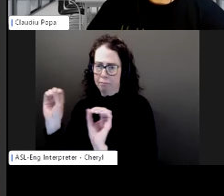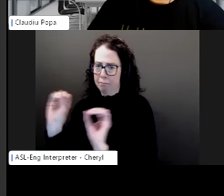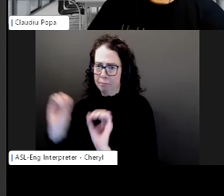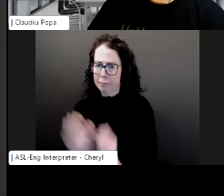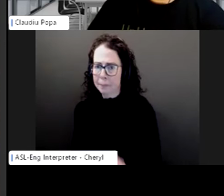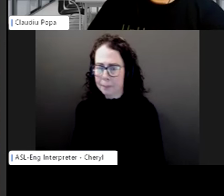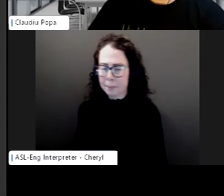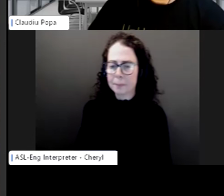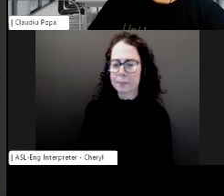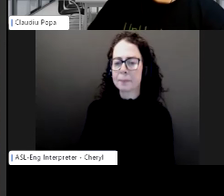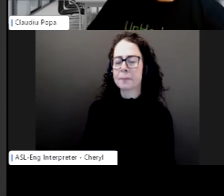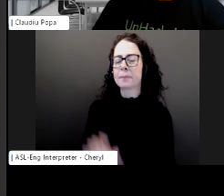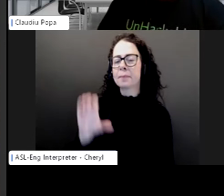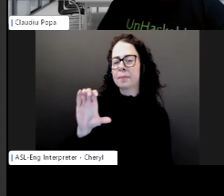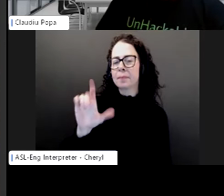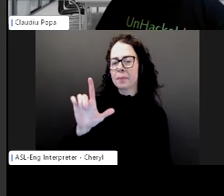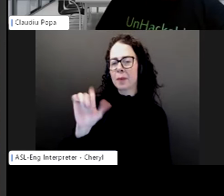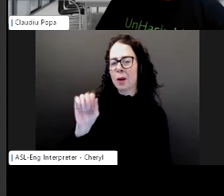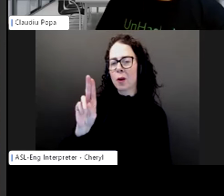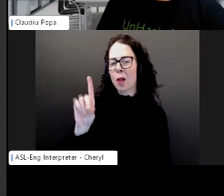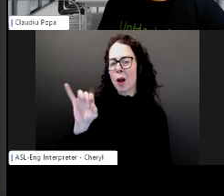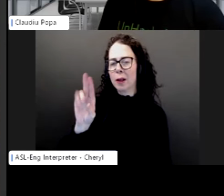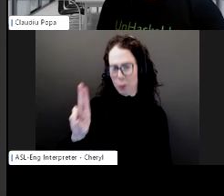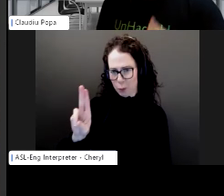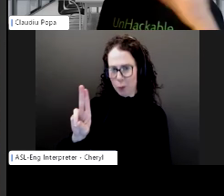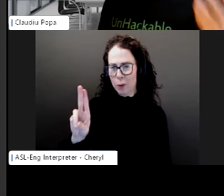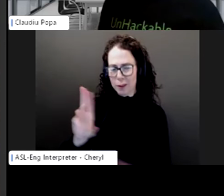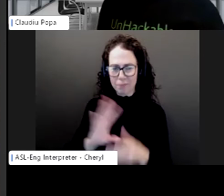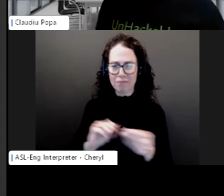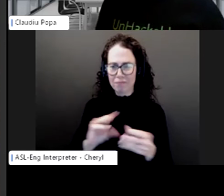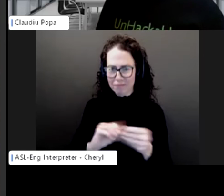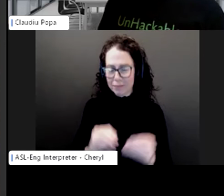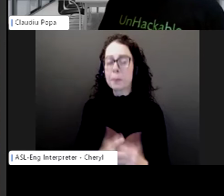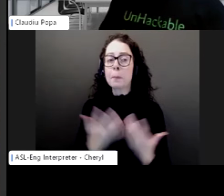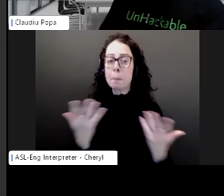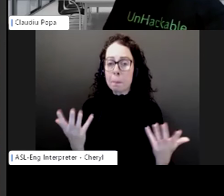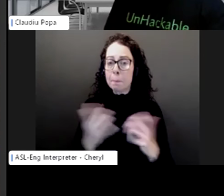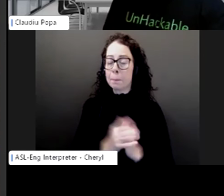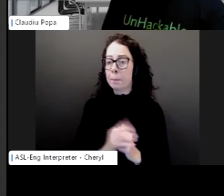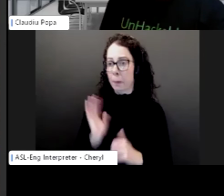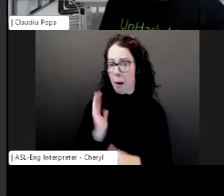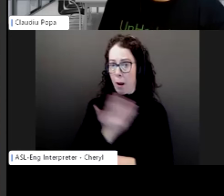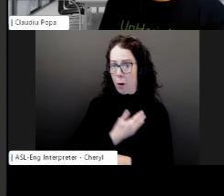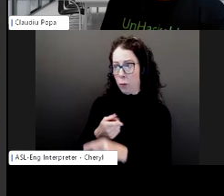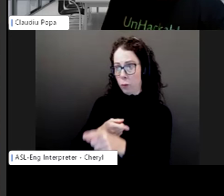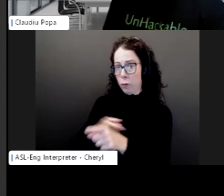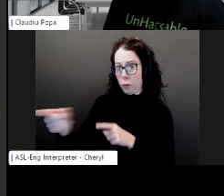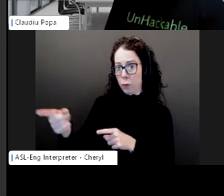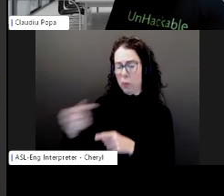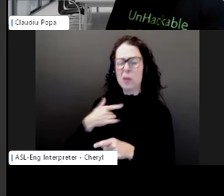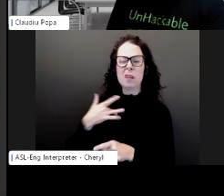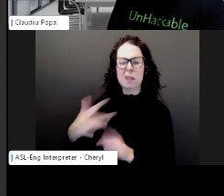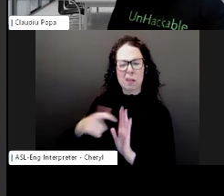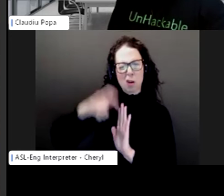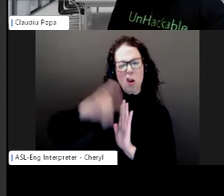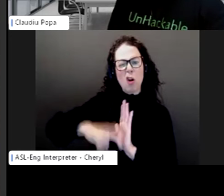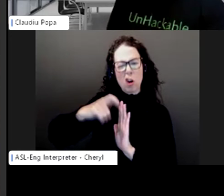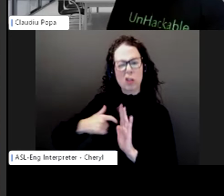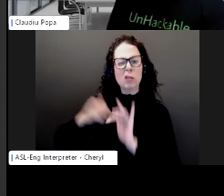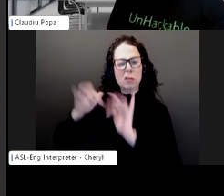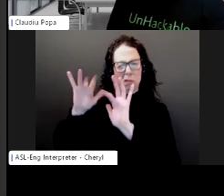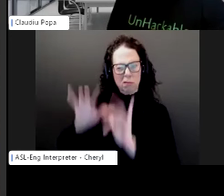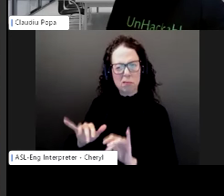In the industry, we have, and you'll notice if you see any articles that I write, I always reference